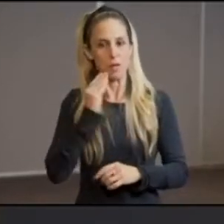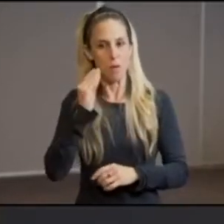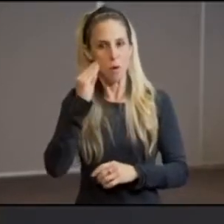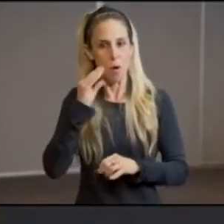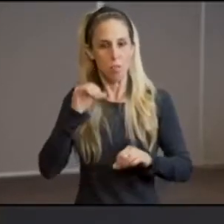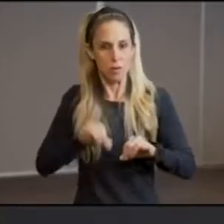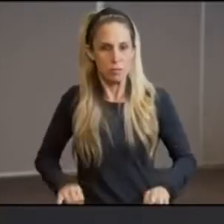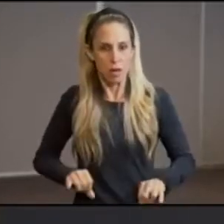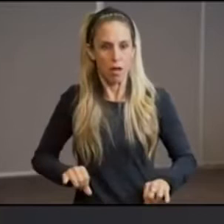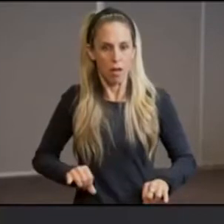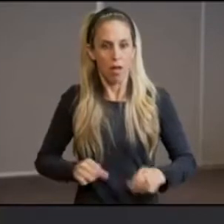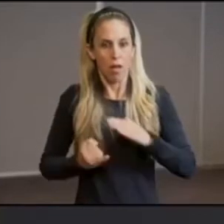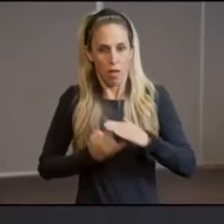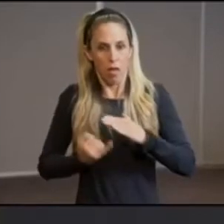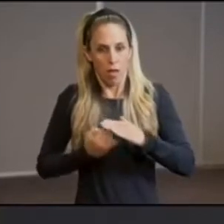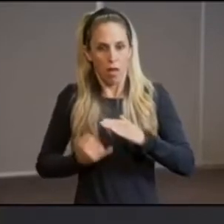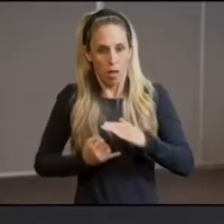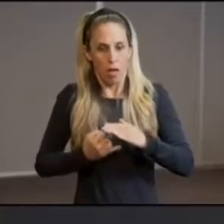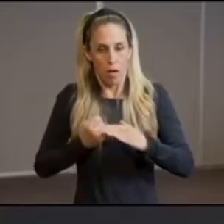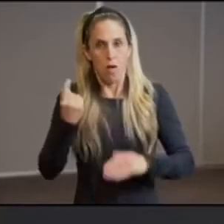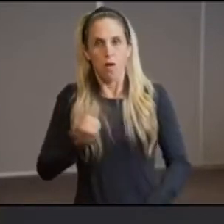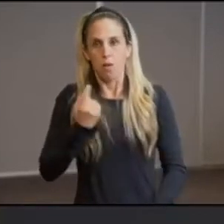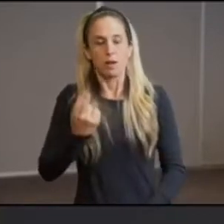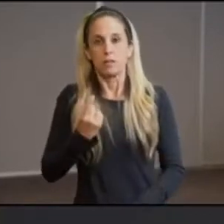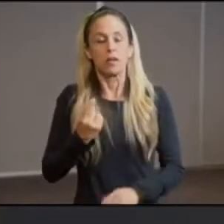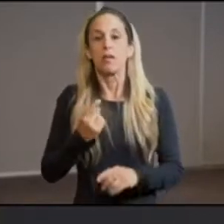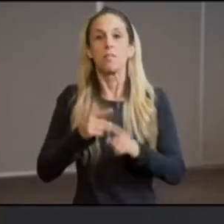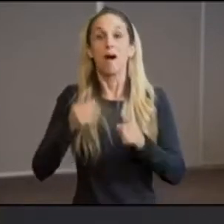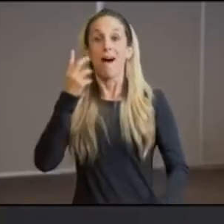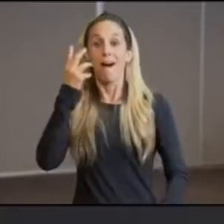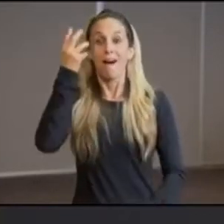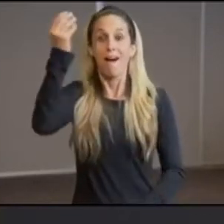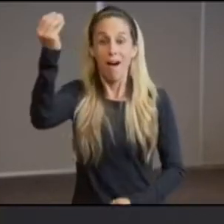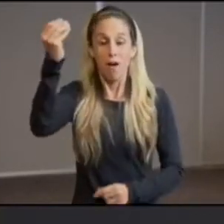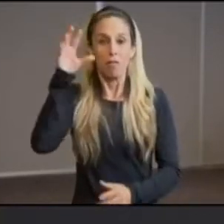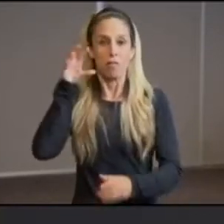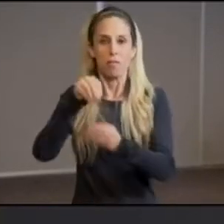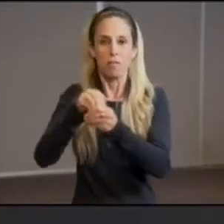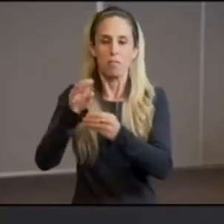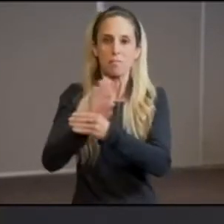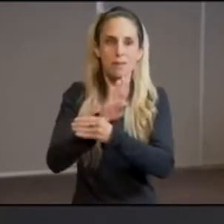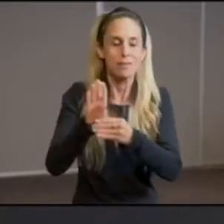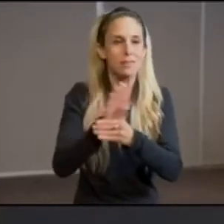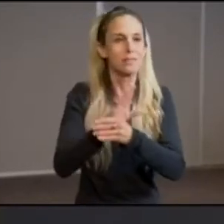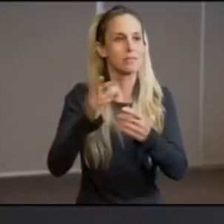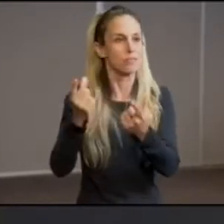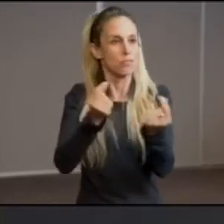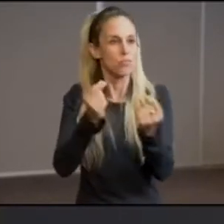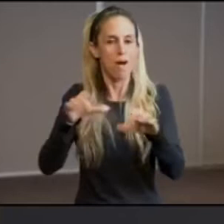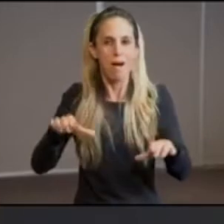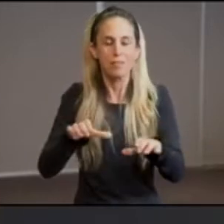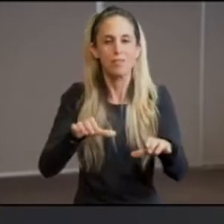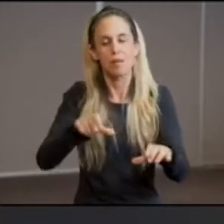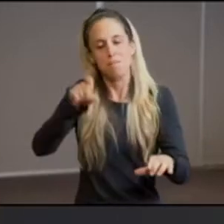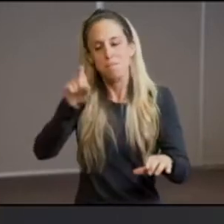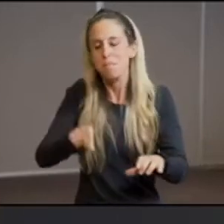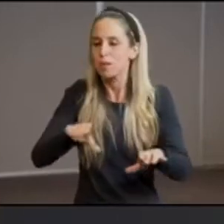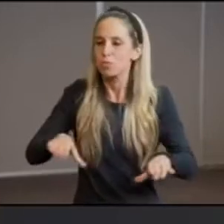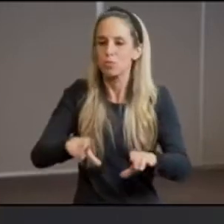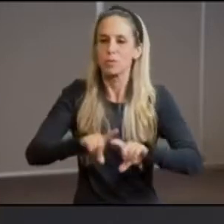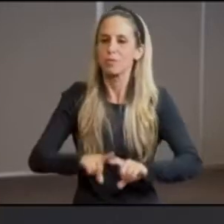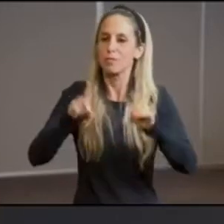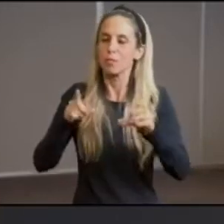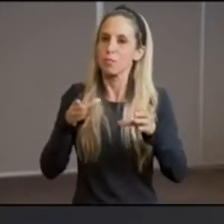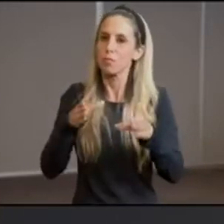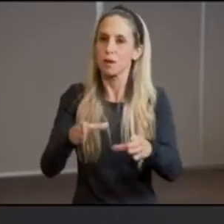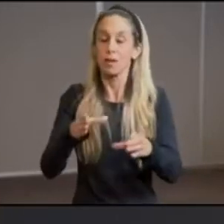sheltered all of the time, but when we go out to engage in business or to engage activity, we must do it differently.